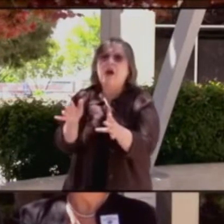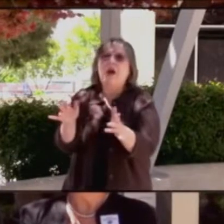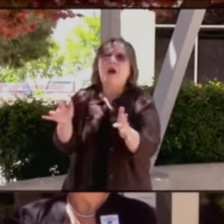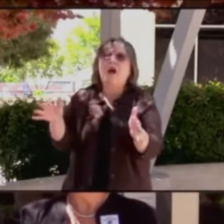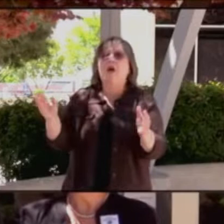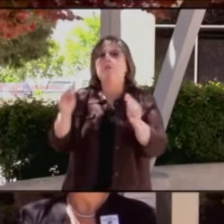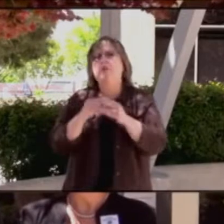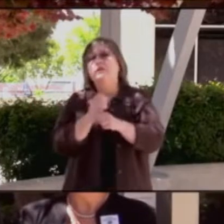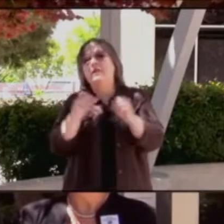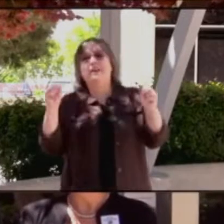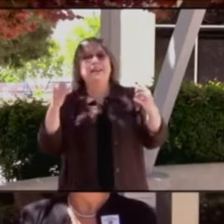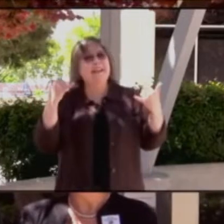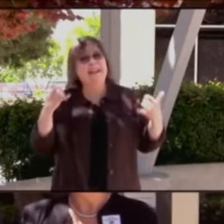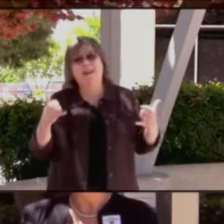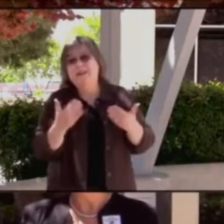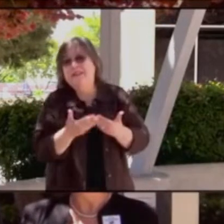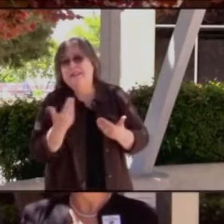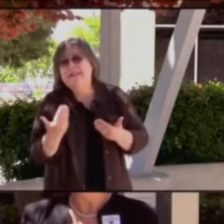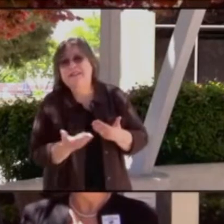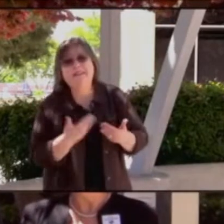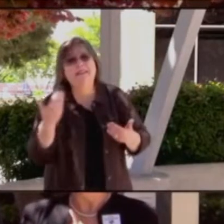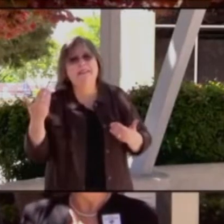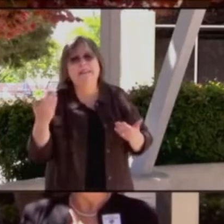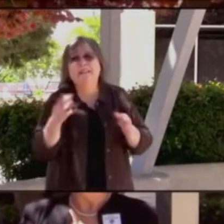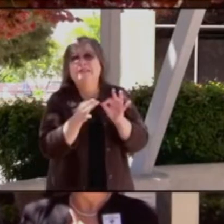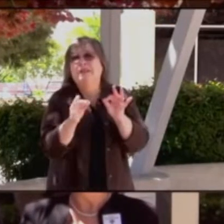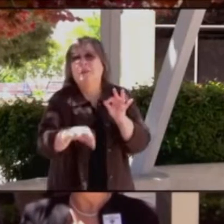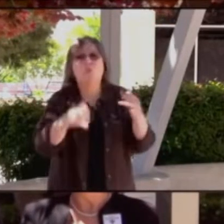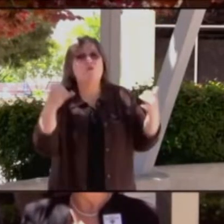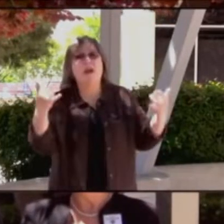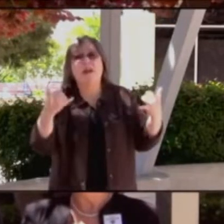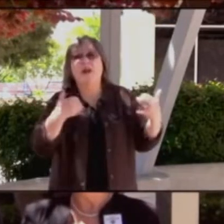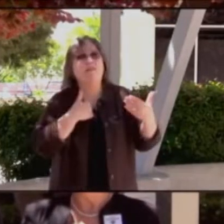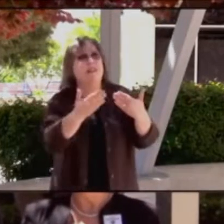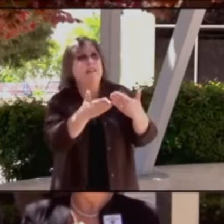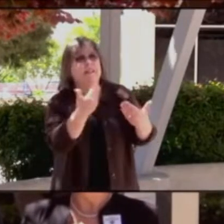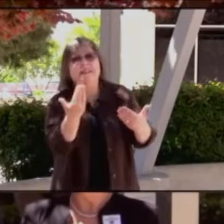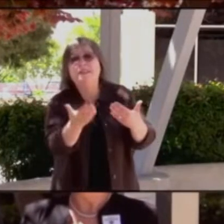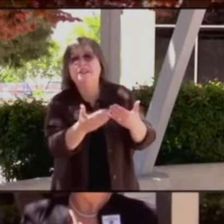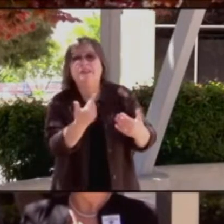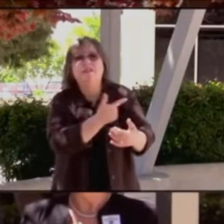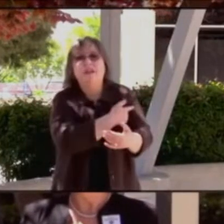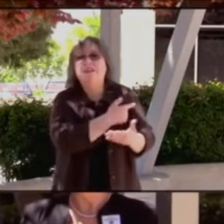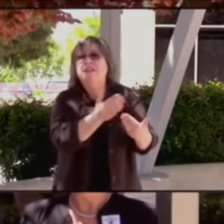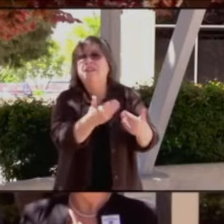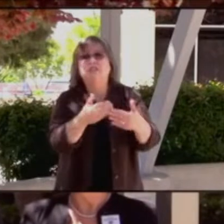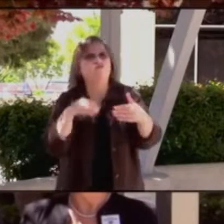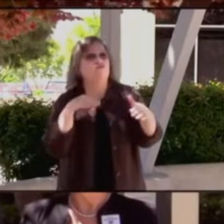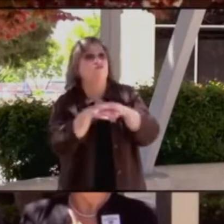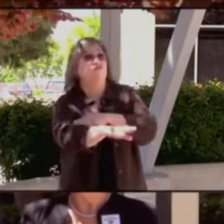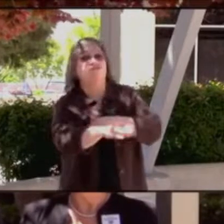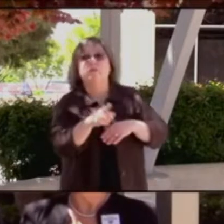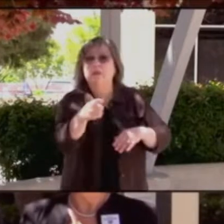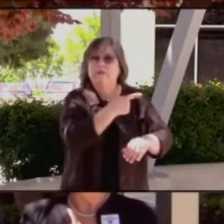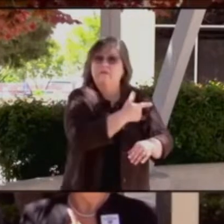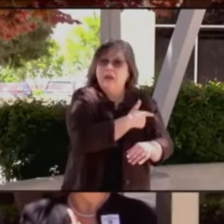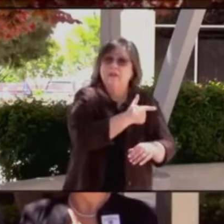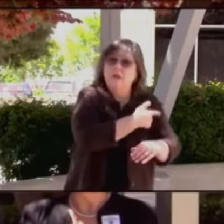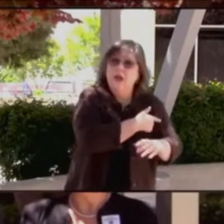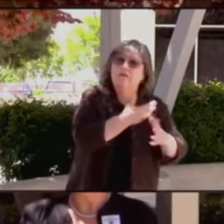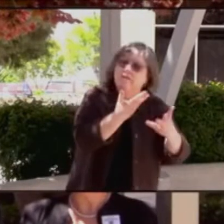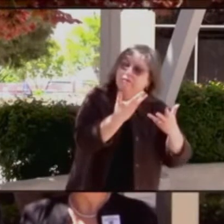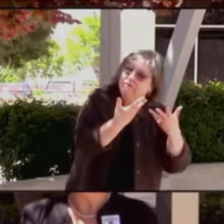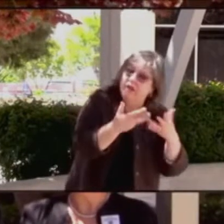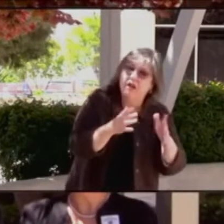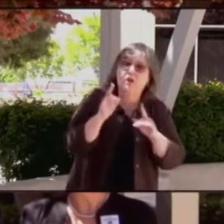be easier or simpler. There will never be more access than there is right now. Get fully vaccinated at this moment and